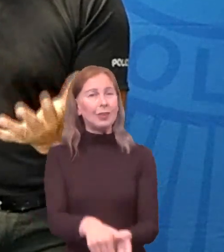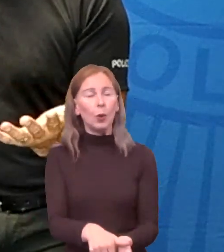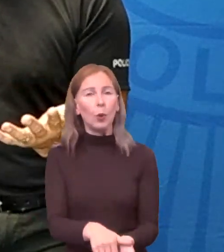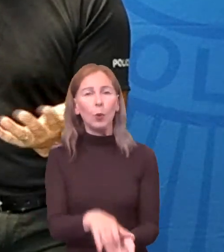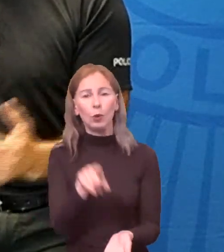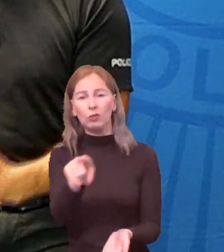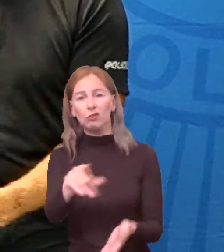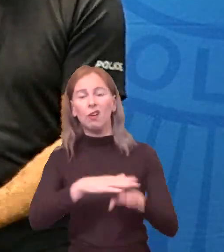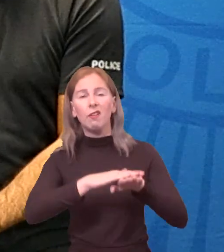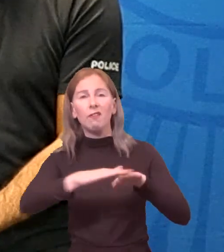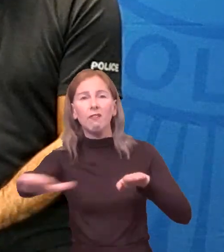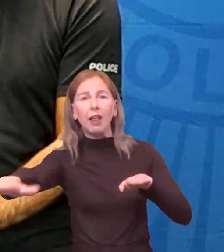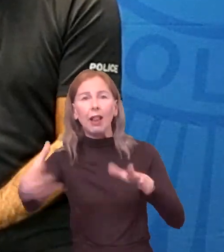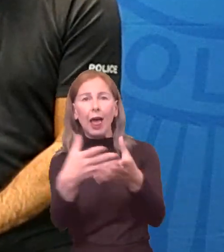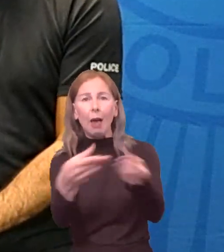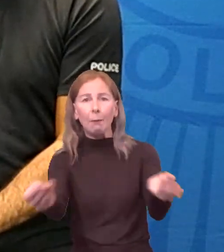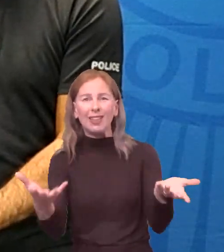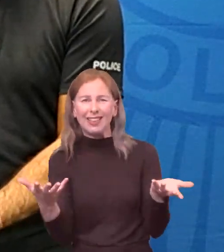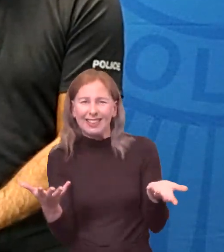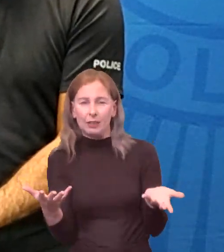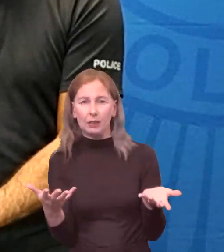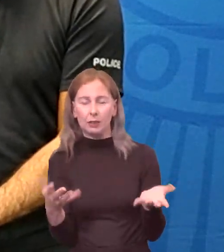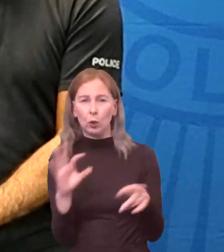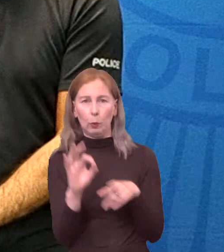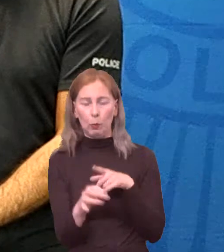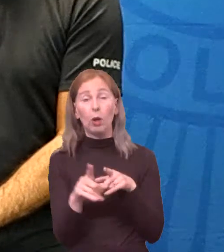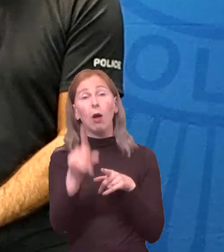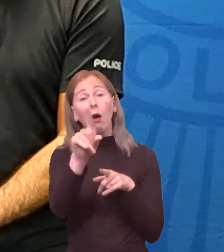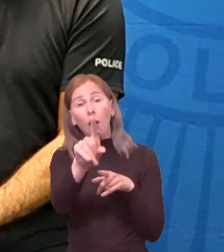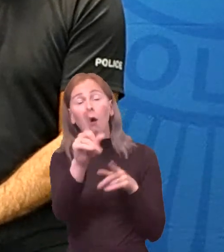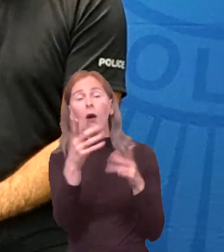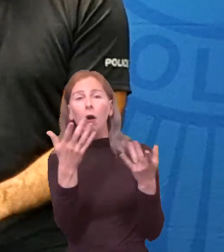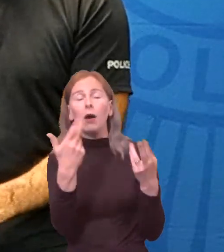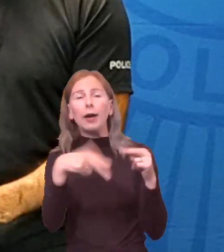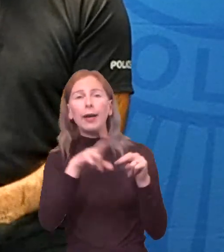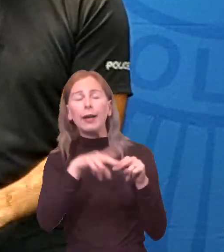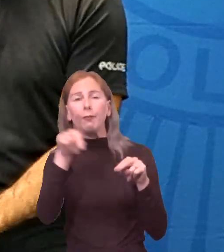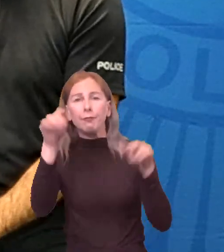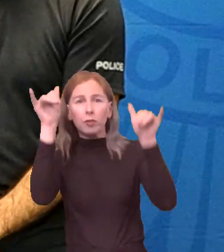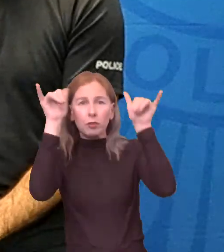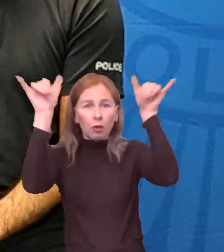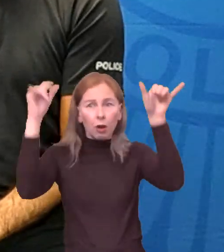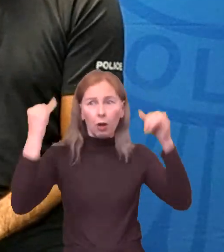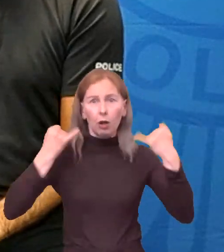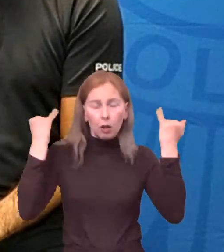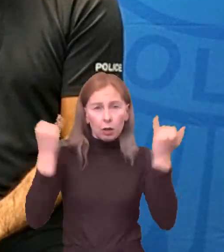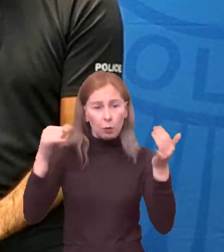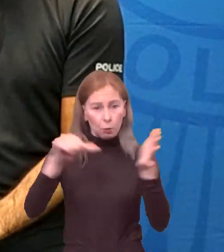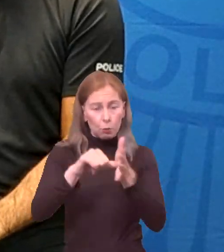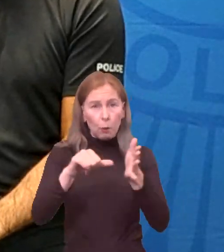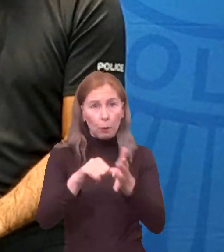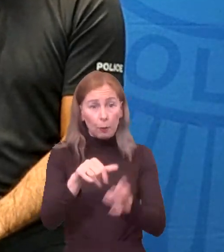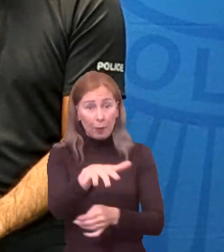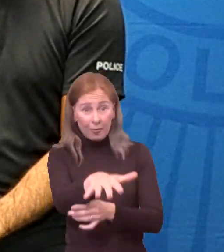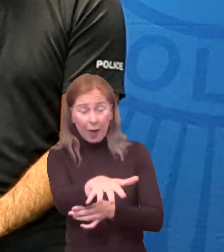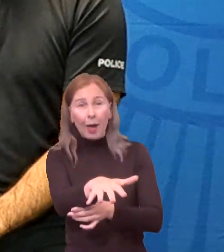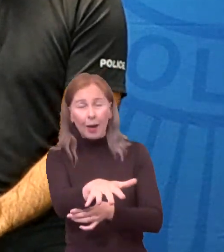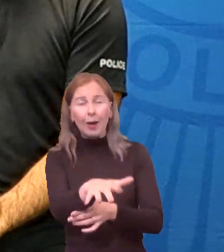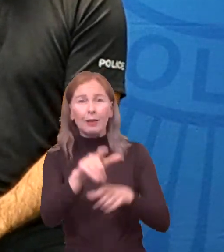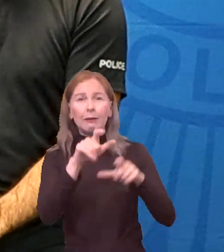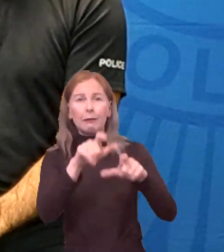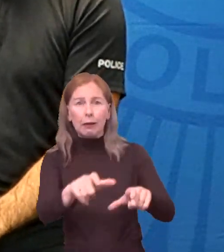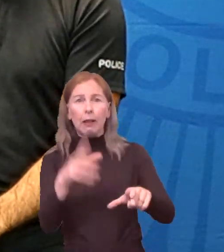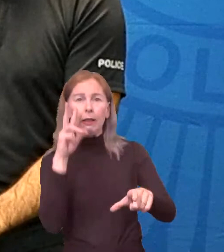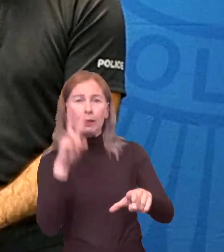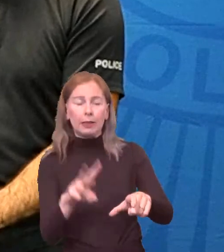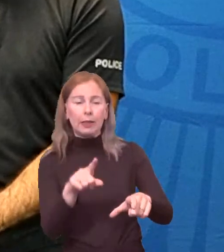empty field, unless there's something to do with the livestock that we need to capture from an evidential point of view. So there